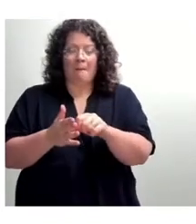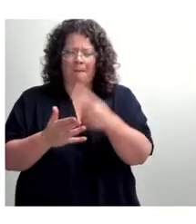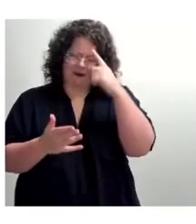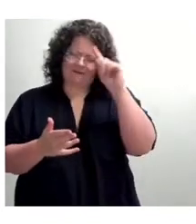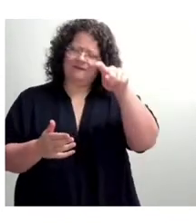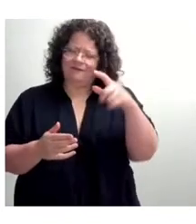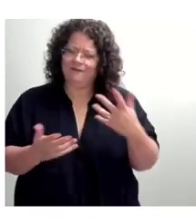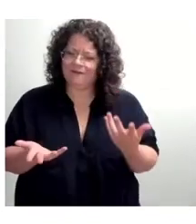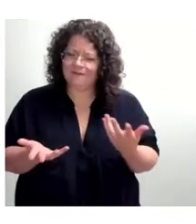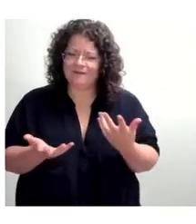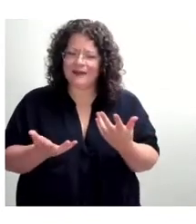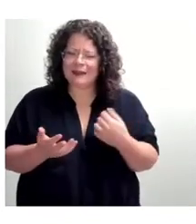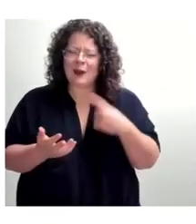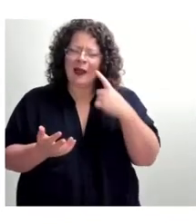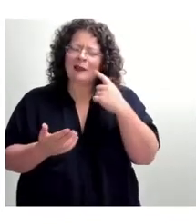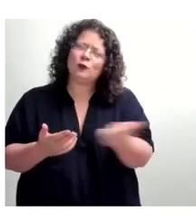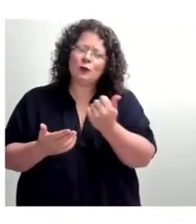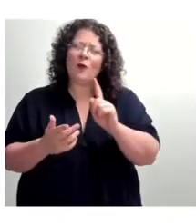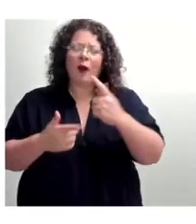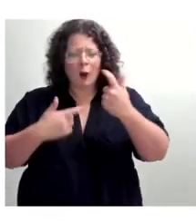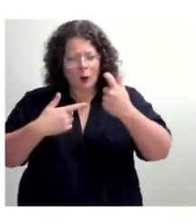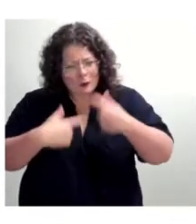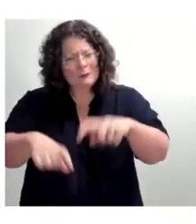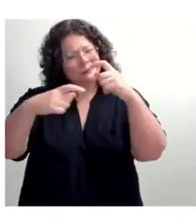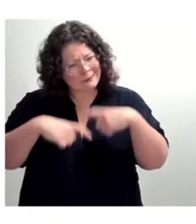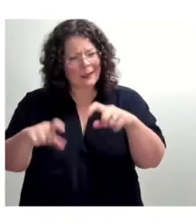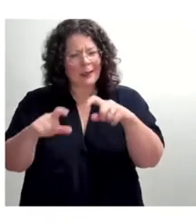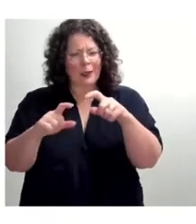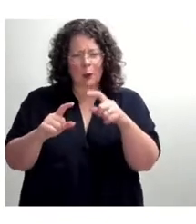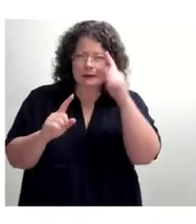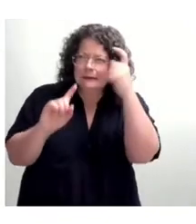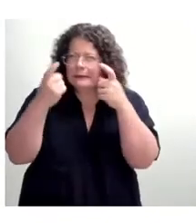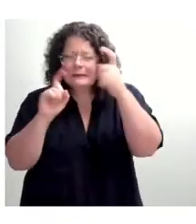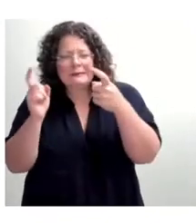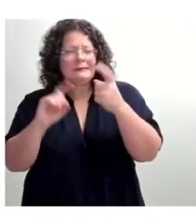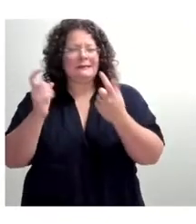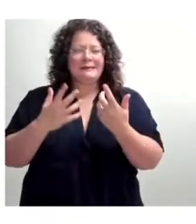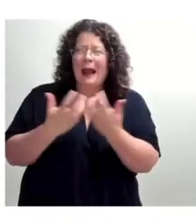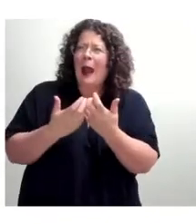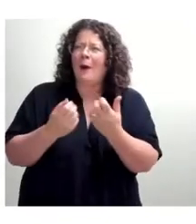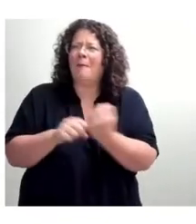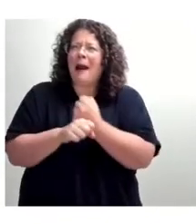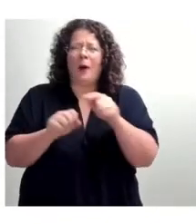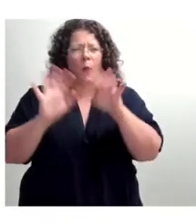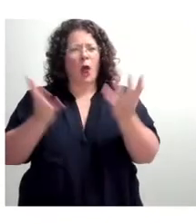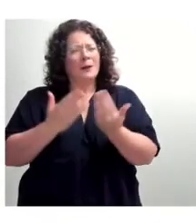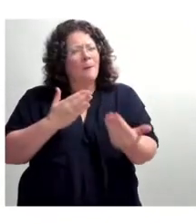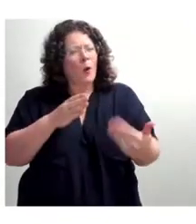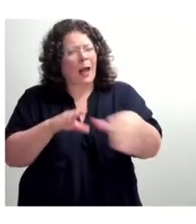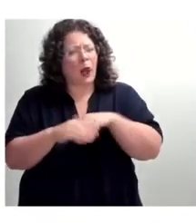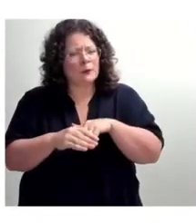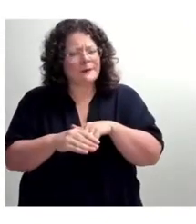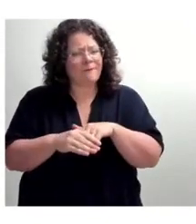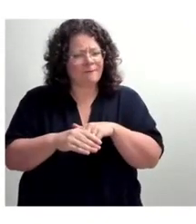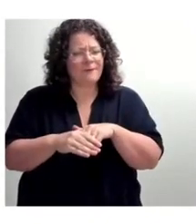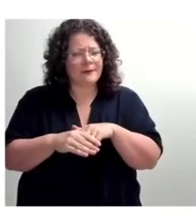world a more inclusive place. And I'm sure that we all struggle with finding the shower bottle and opening a